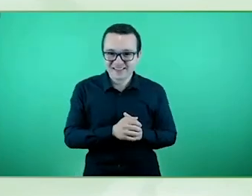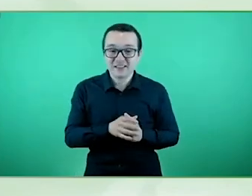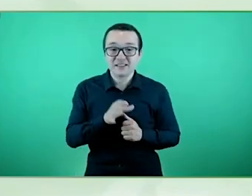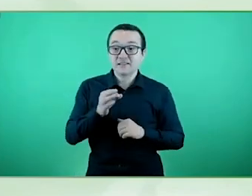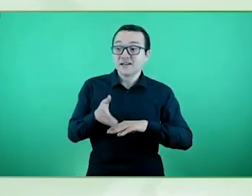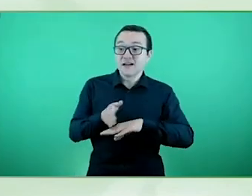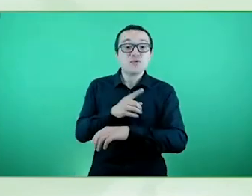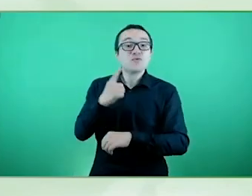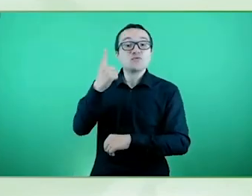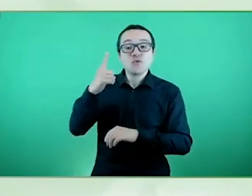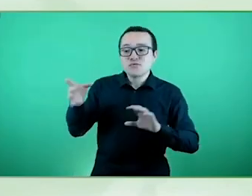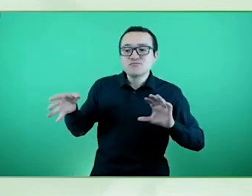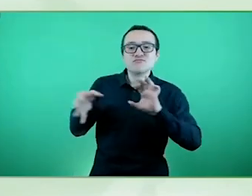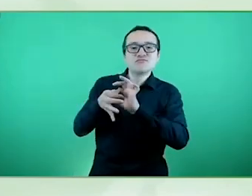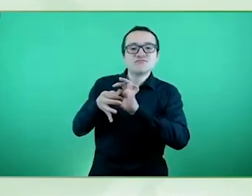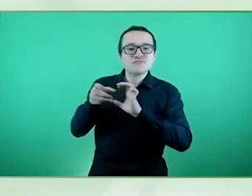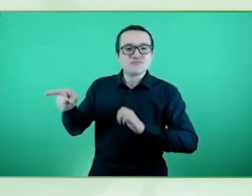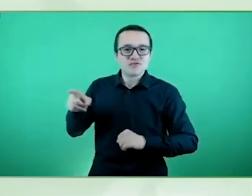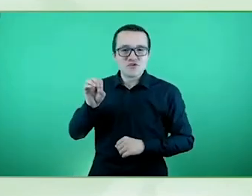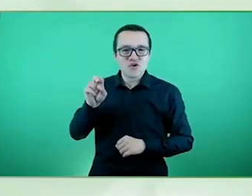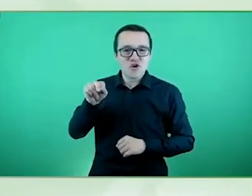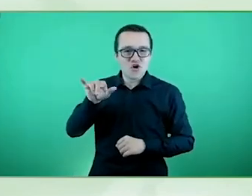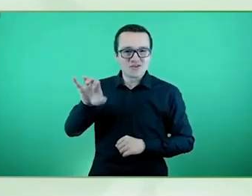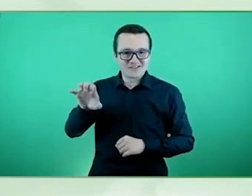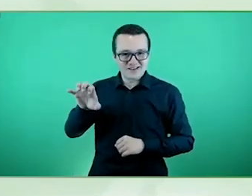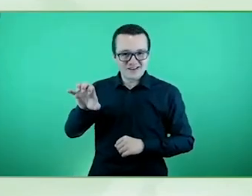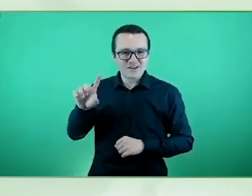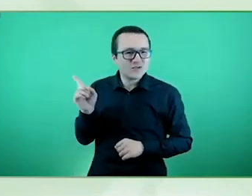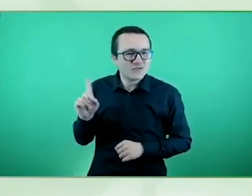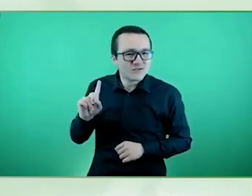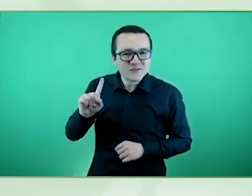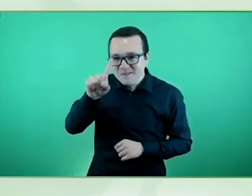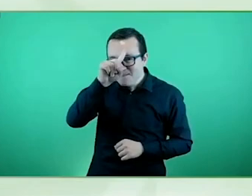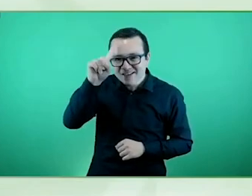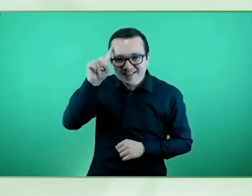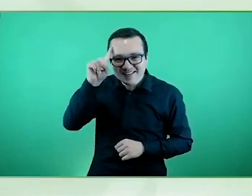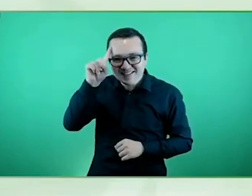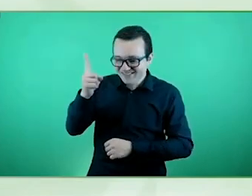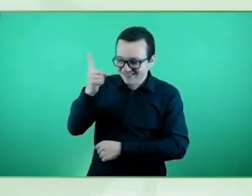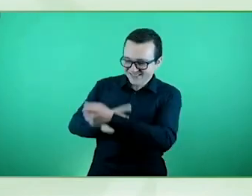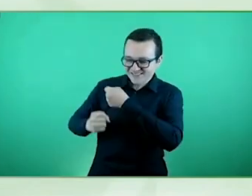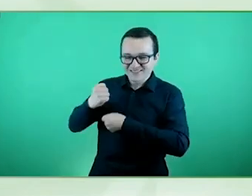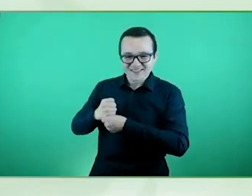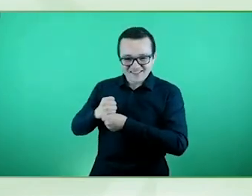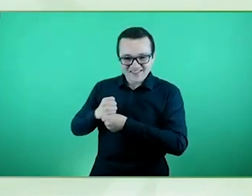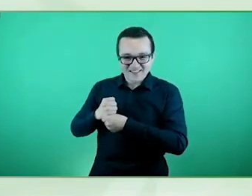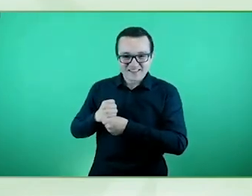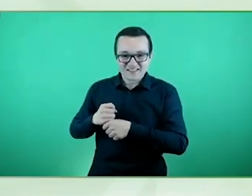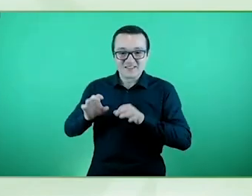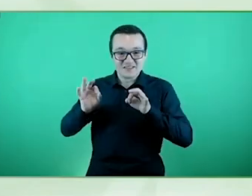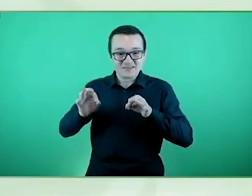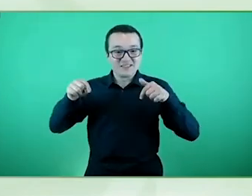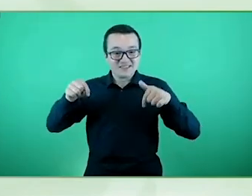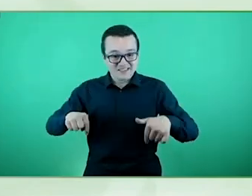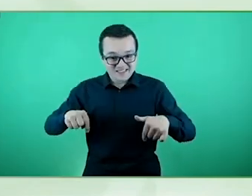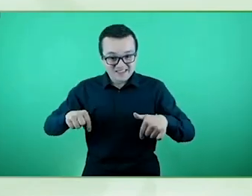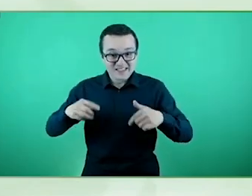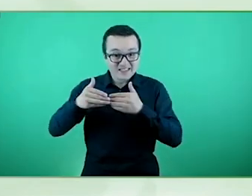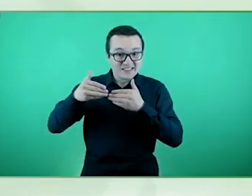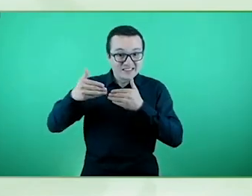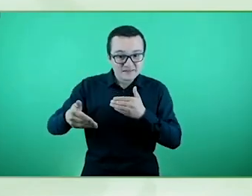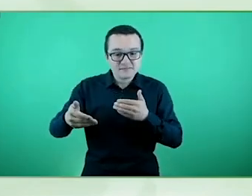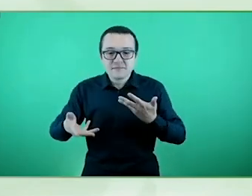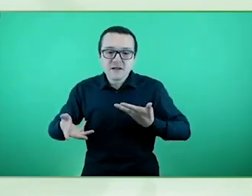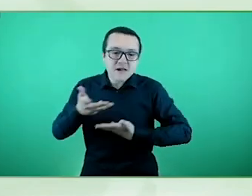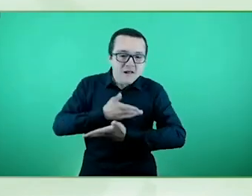Madrid last year. The fourth conference is now in the premises of the UN, and you